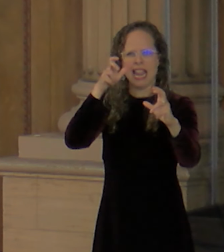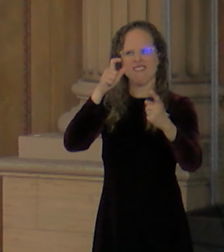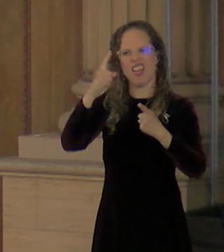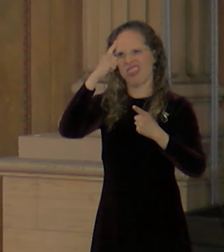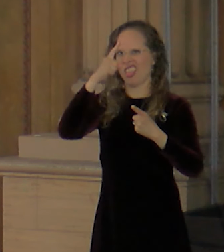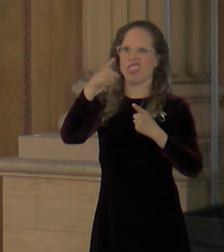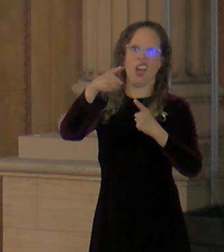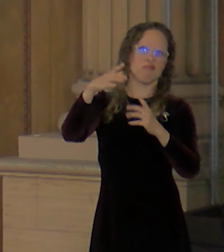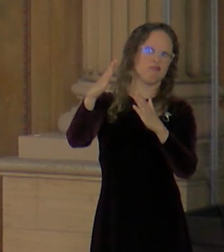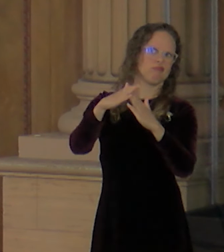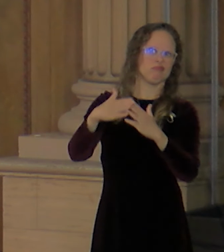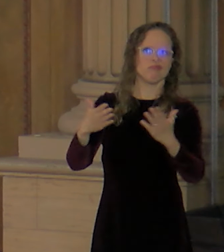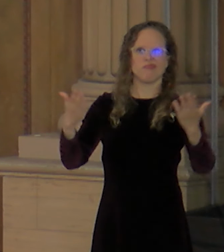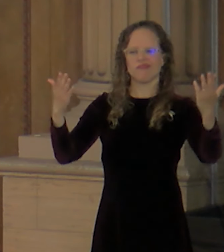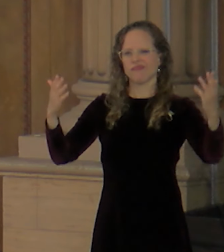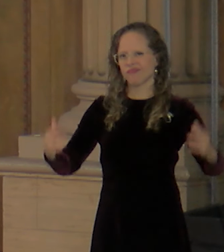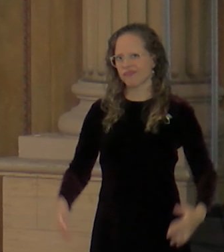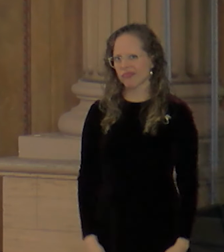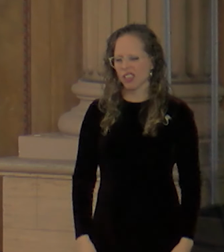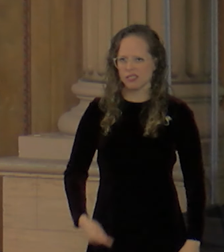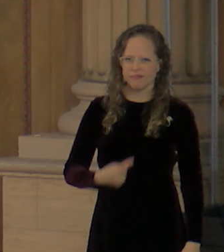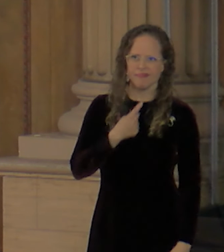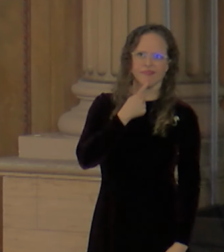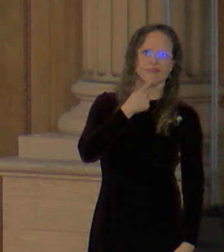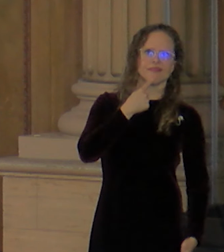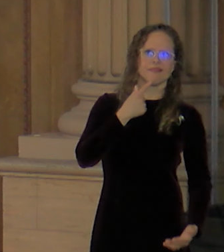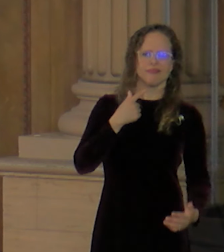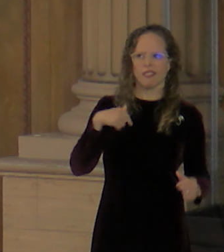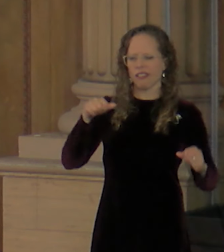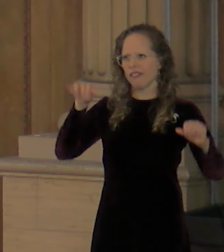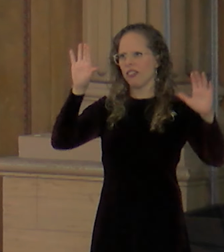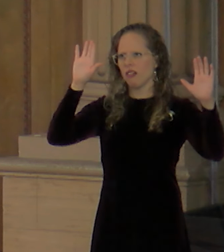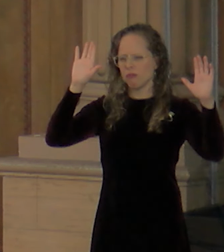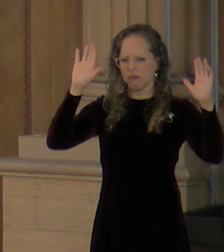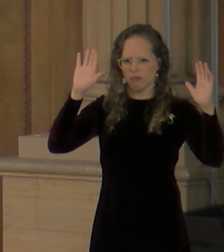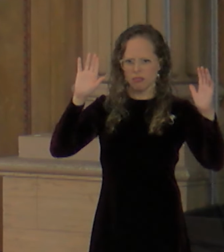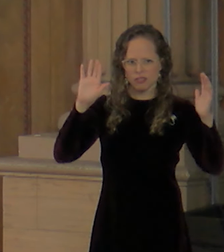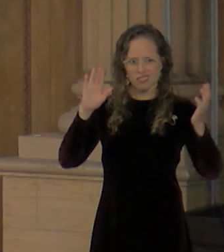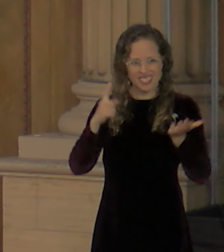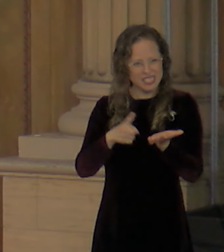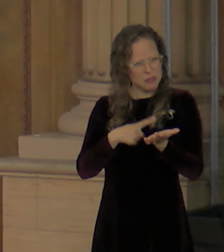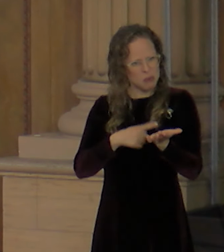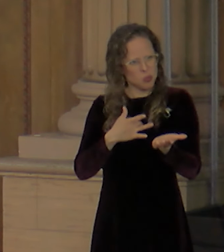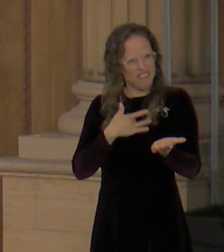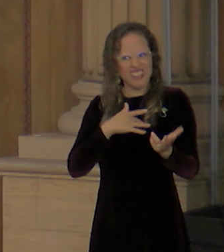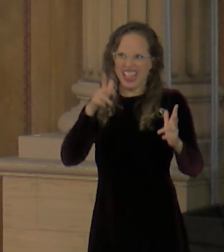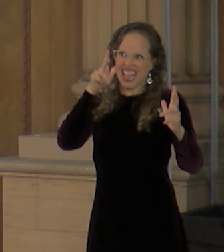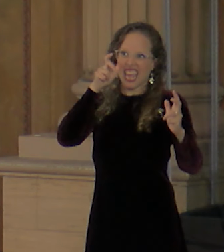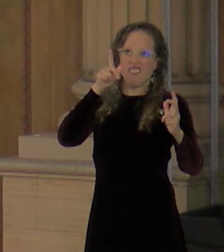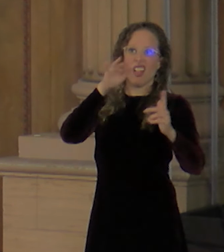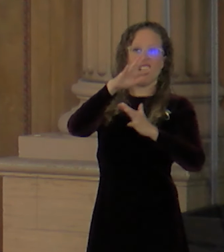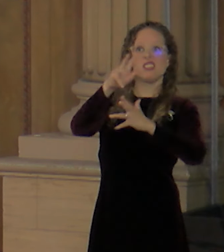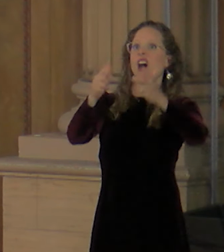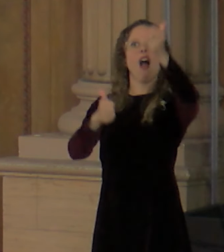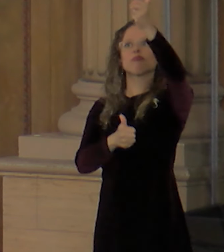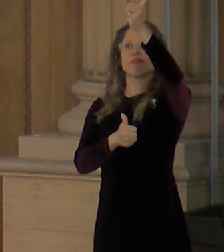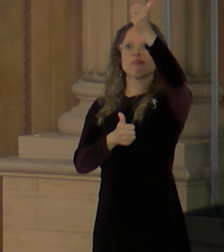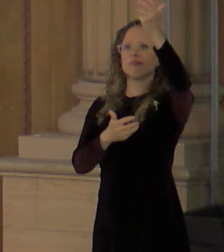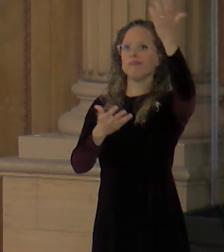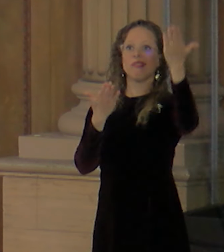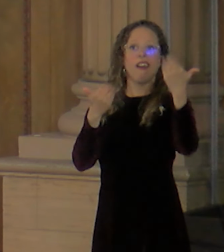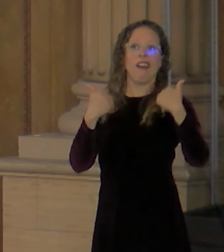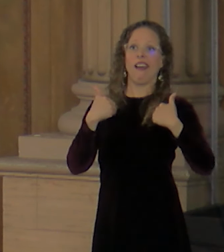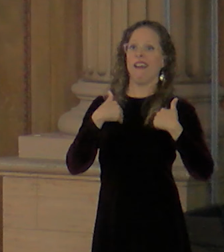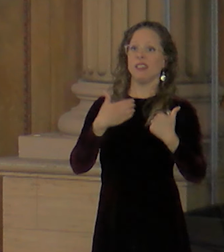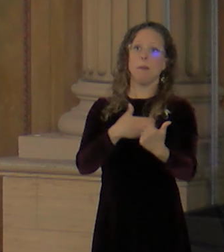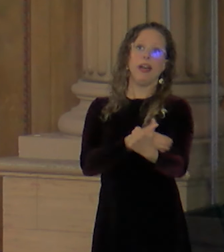trials and the problems we run into, evil and chaos in the world, can seem like they're totally omnipotent. Like, they have power,